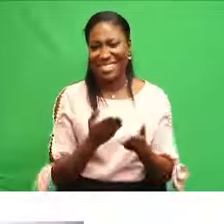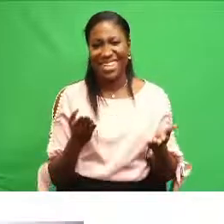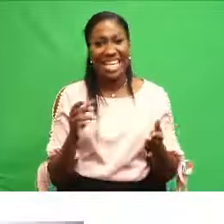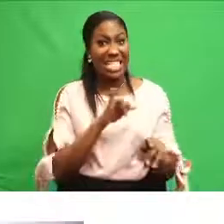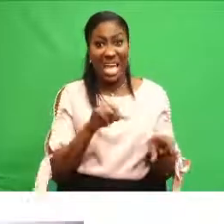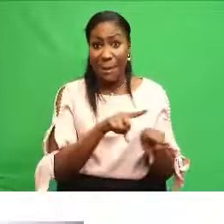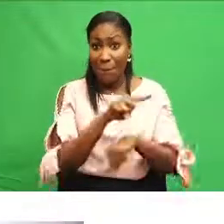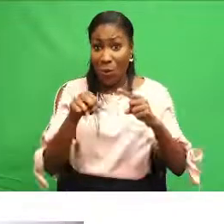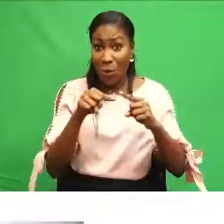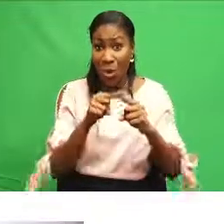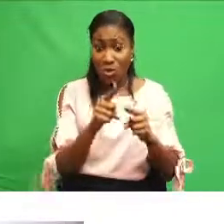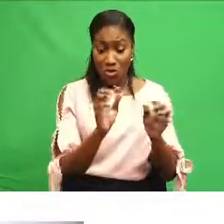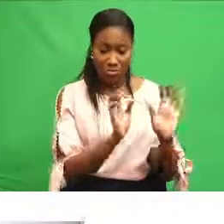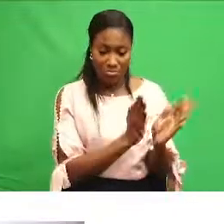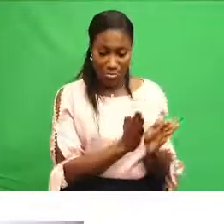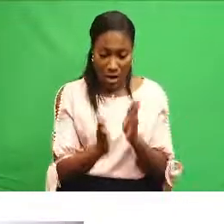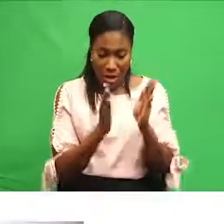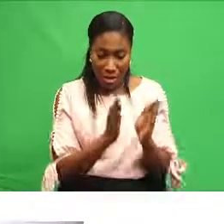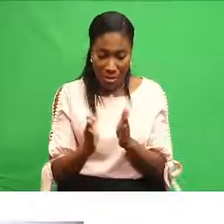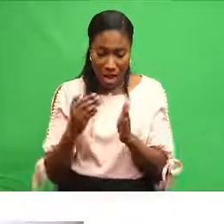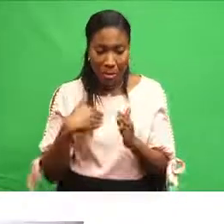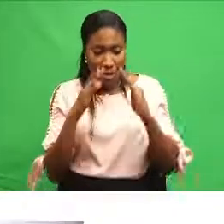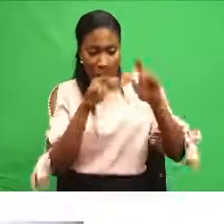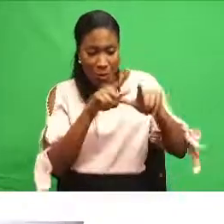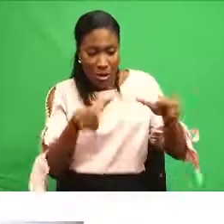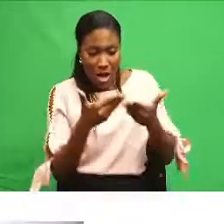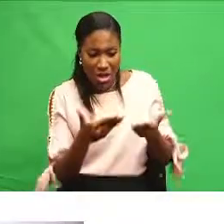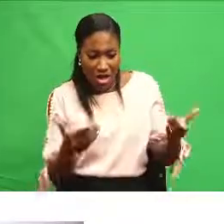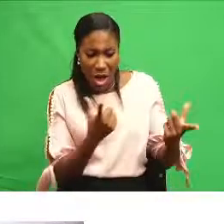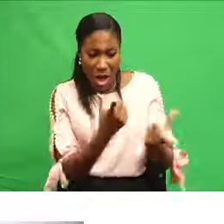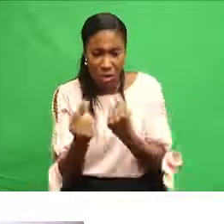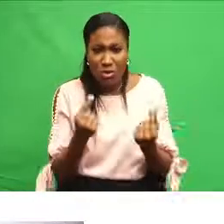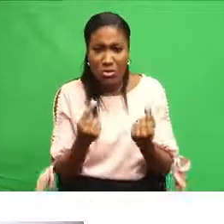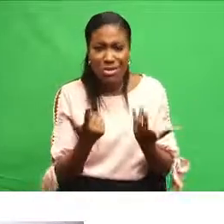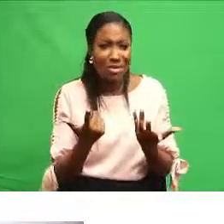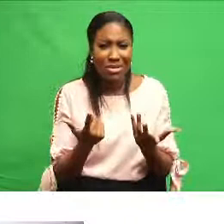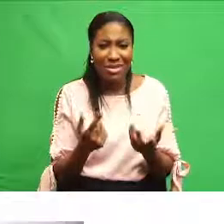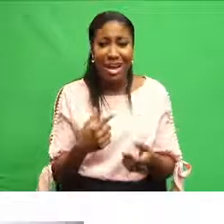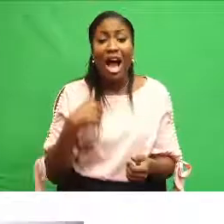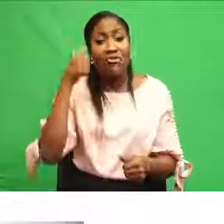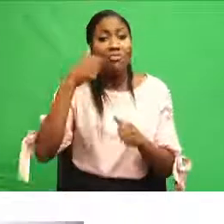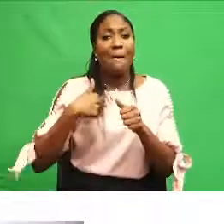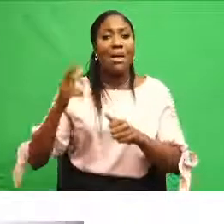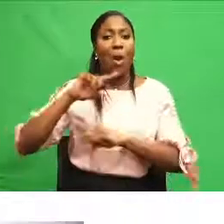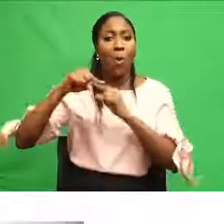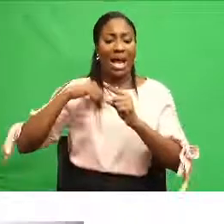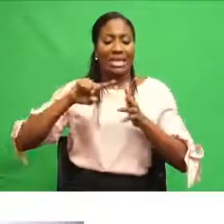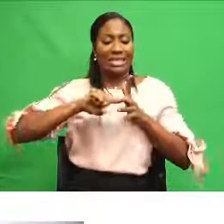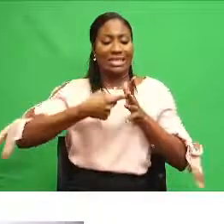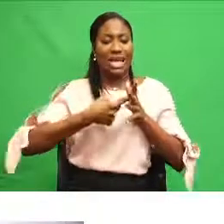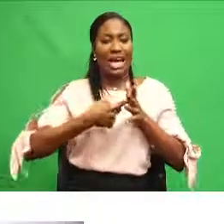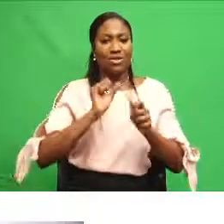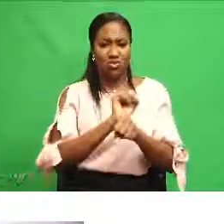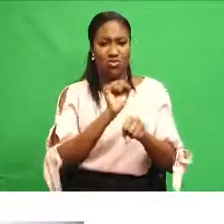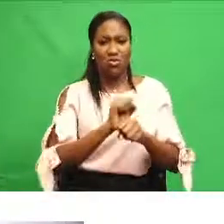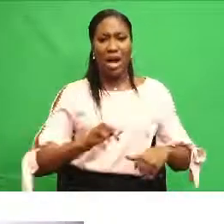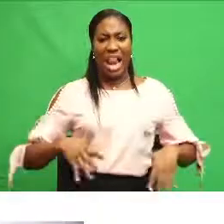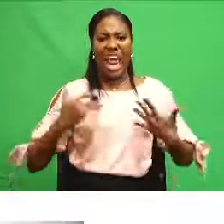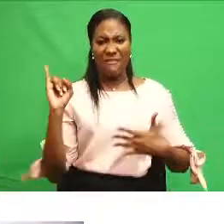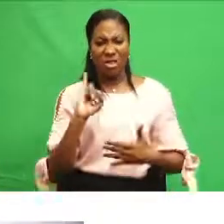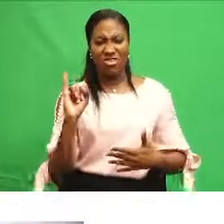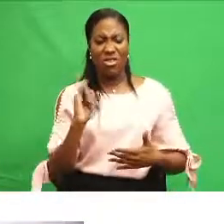You know, I always remember when I first came into the life insurance field that my manager used to talk about